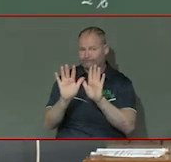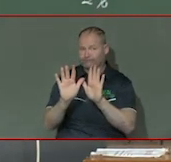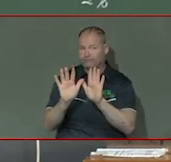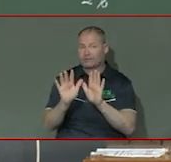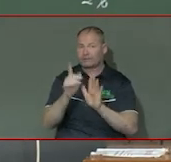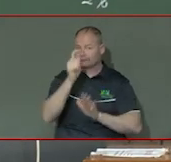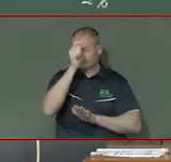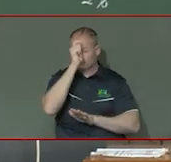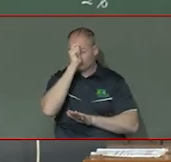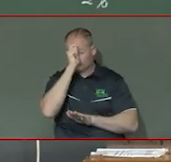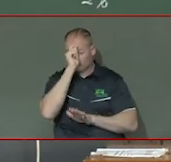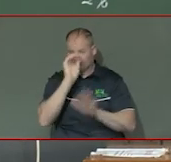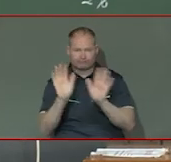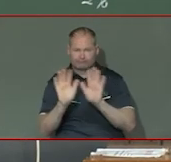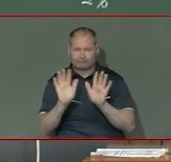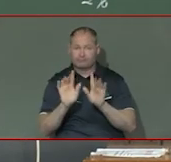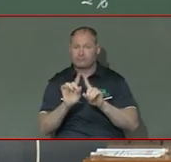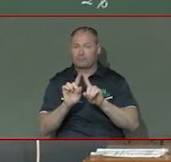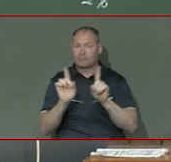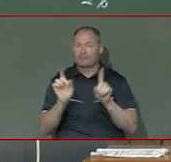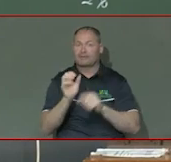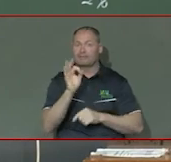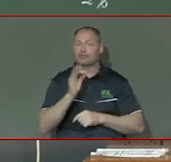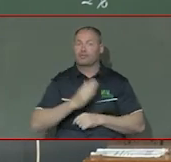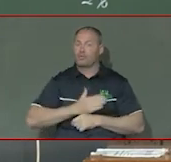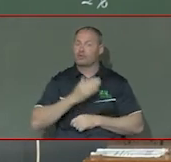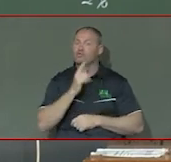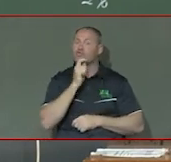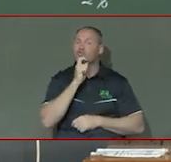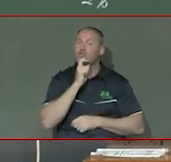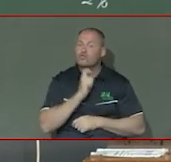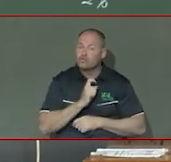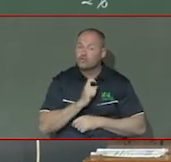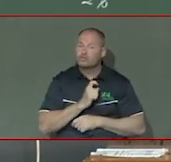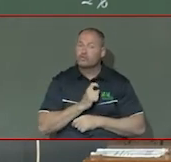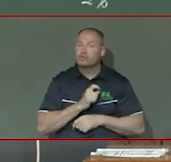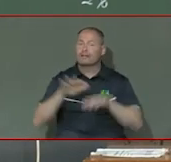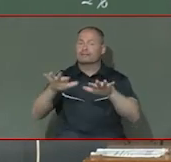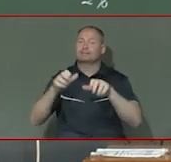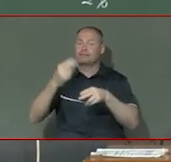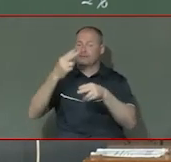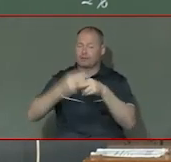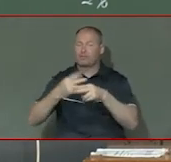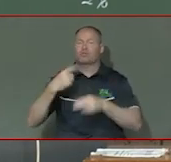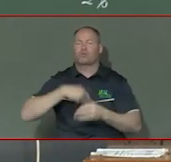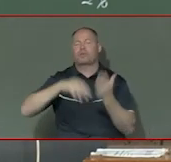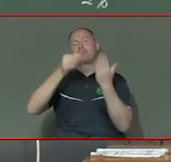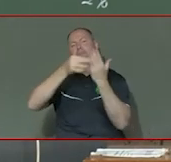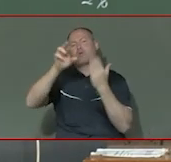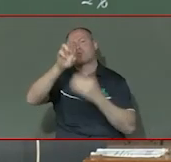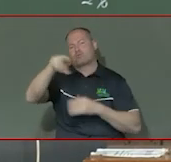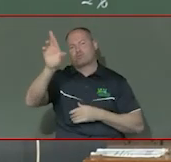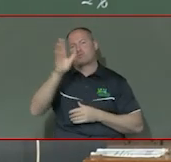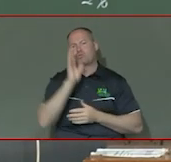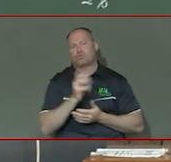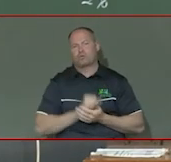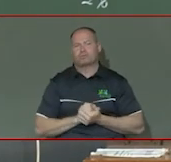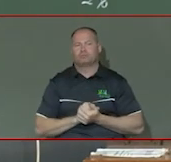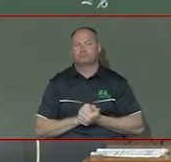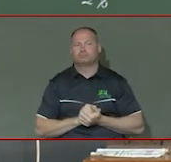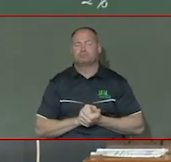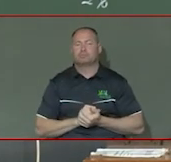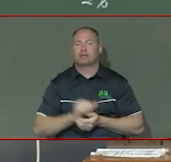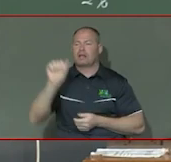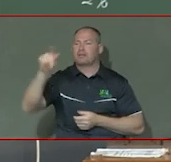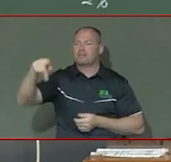CAP syllabus, but if you want to use it, in the final exam, we will mark it correct. People, even if you do AP maths